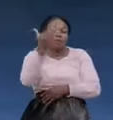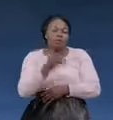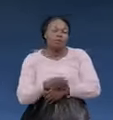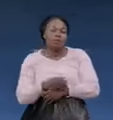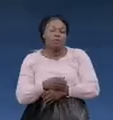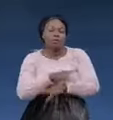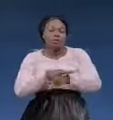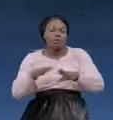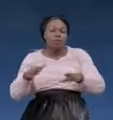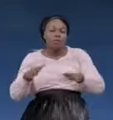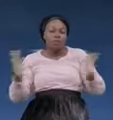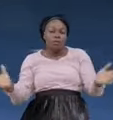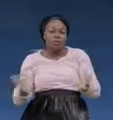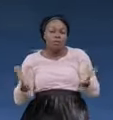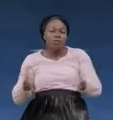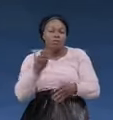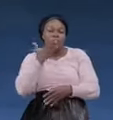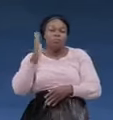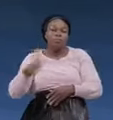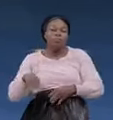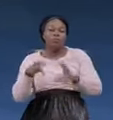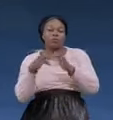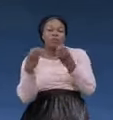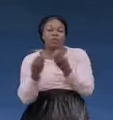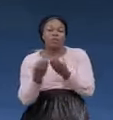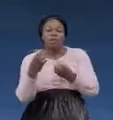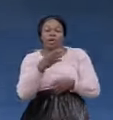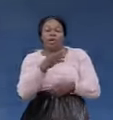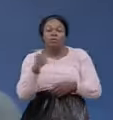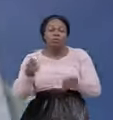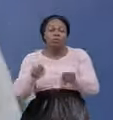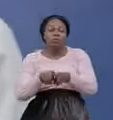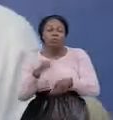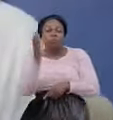or indulge in any occultic school practices.